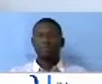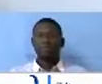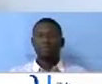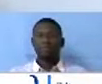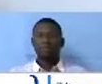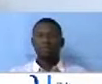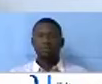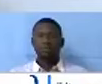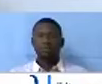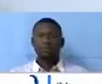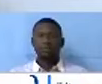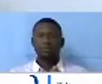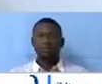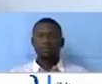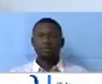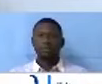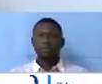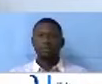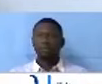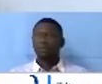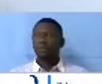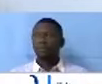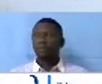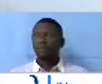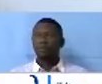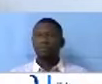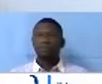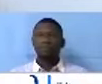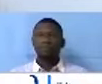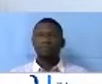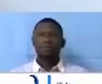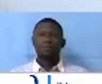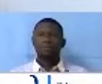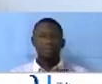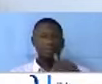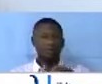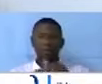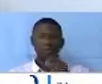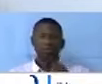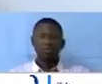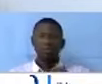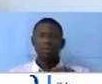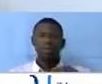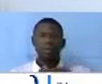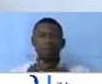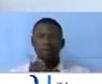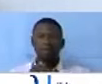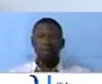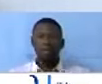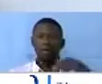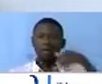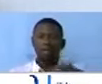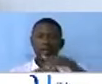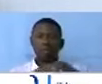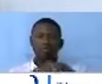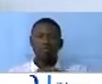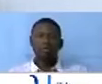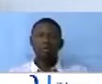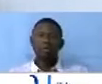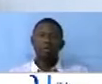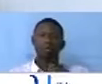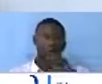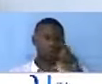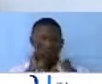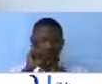was part of the panel because I have seen here in the panel that they mentioned Idrissa Diop. I have